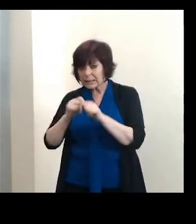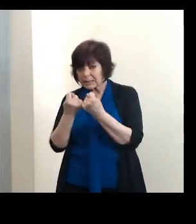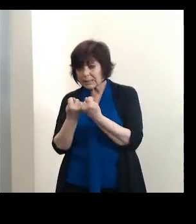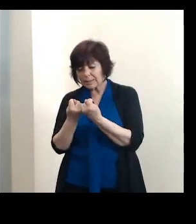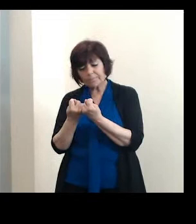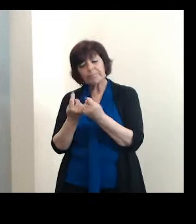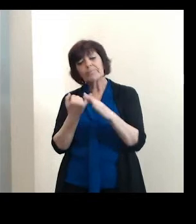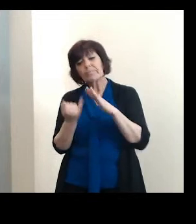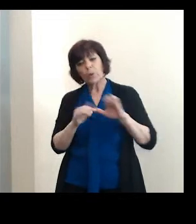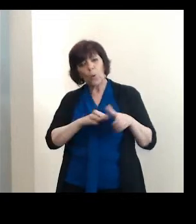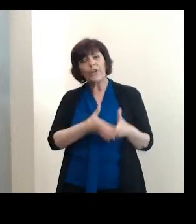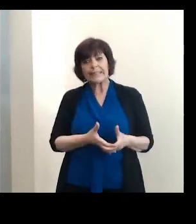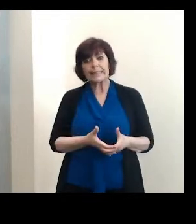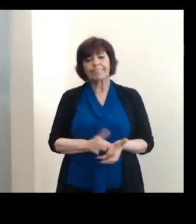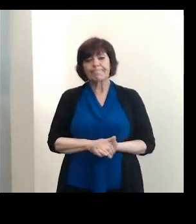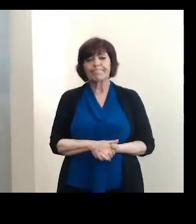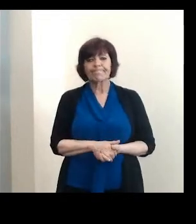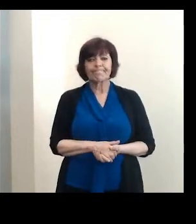find itself in quarantine.